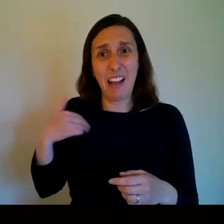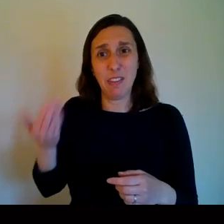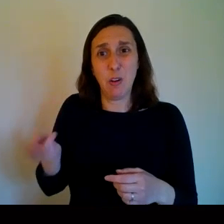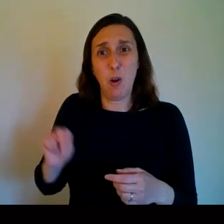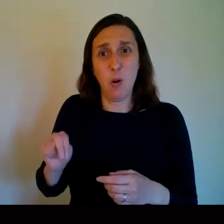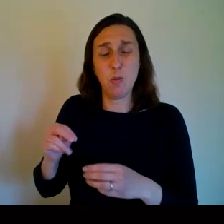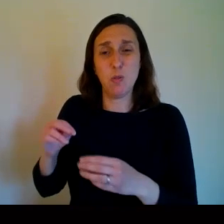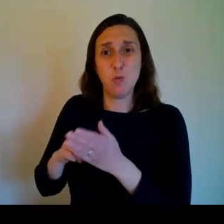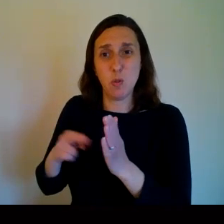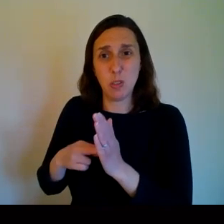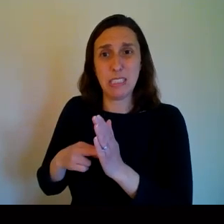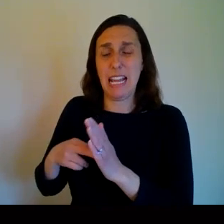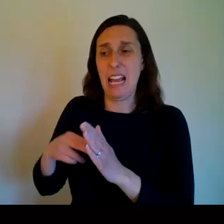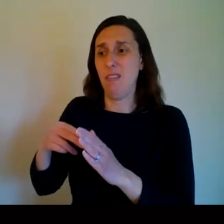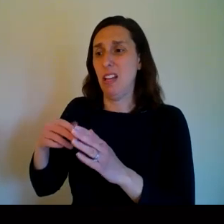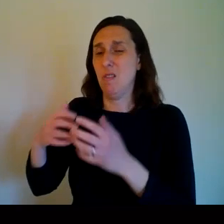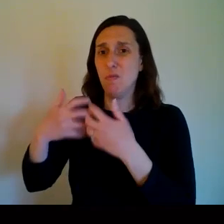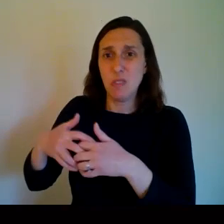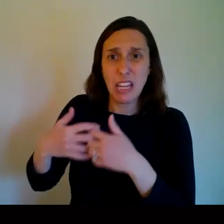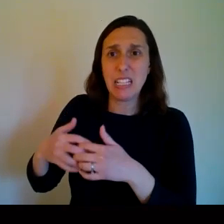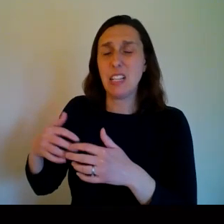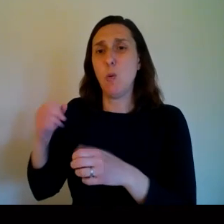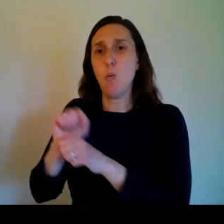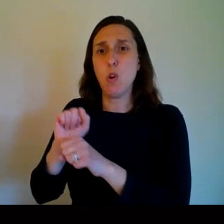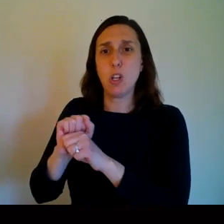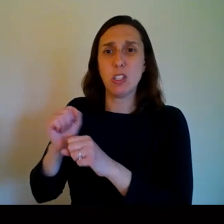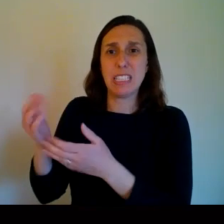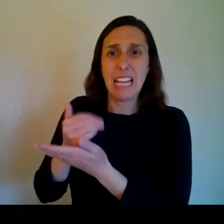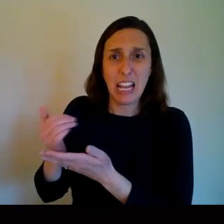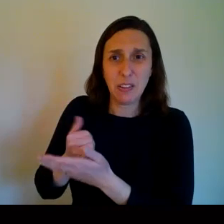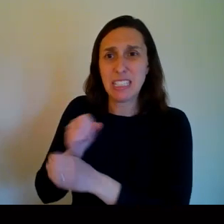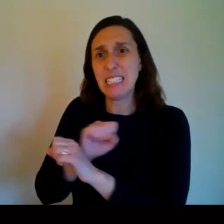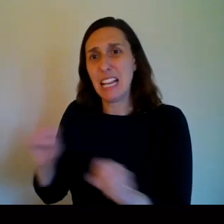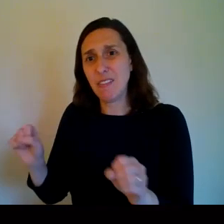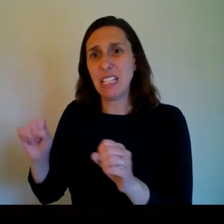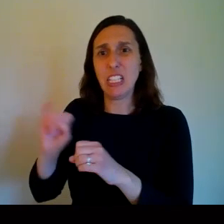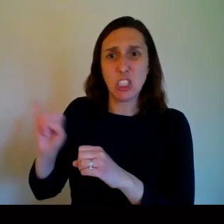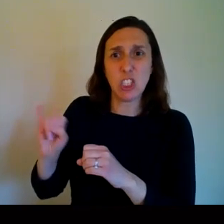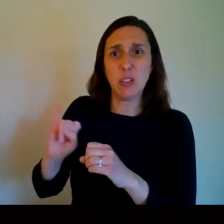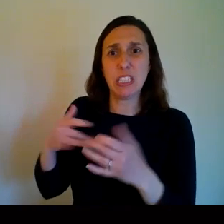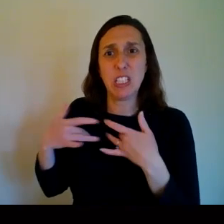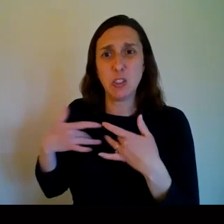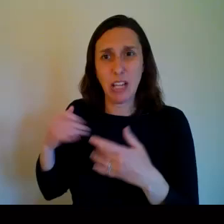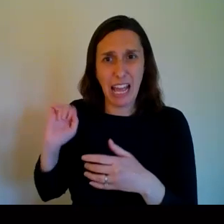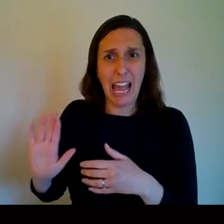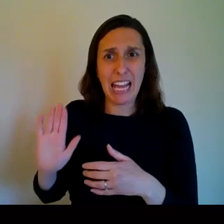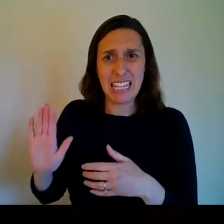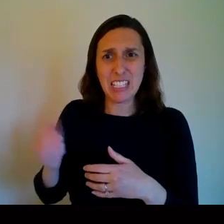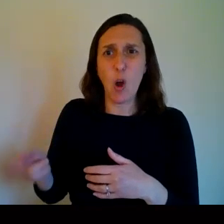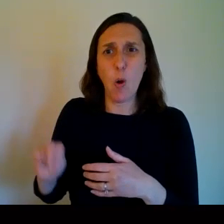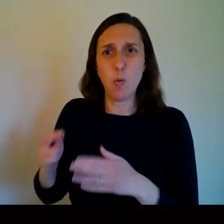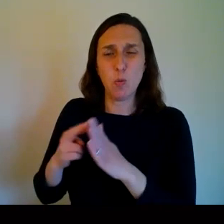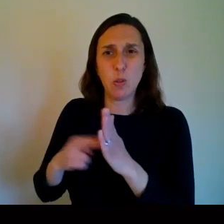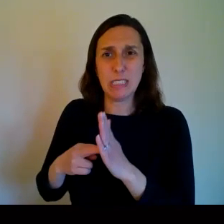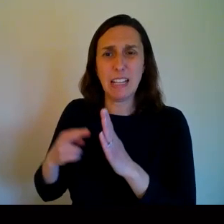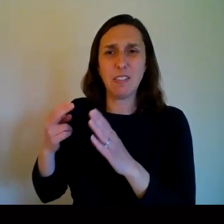has plants, it has worker salary, it has safety and insurance concerns. It has its own set of rules that determine